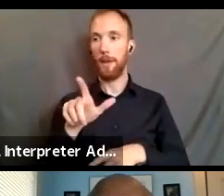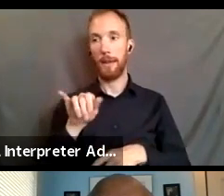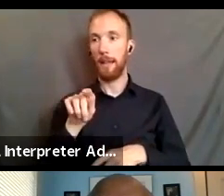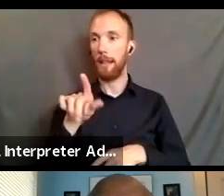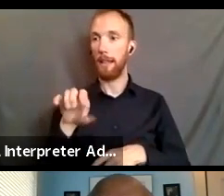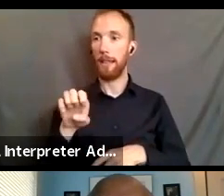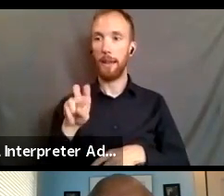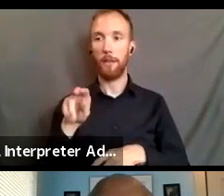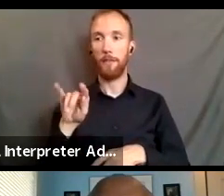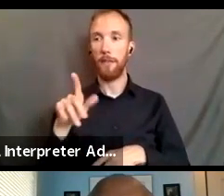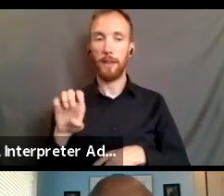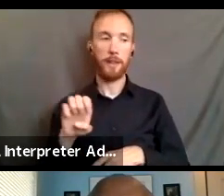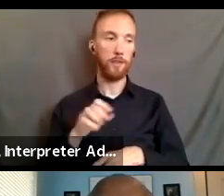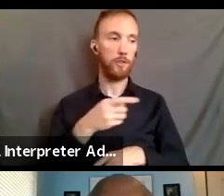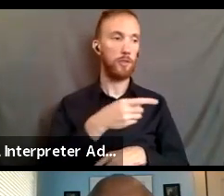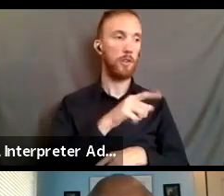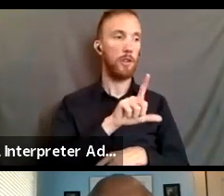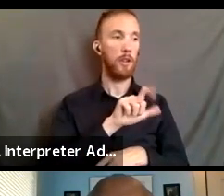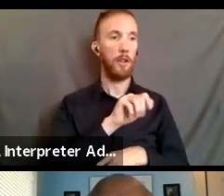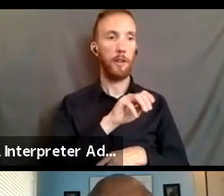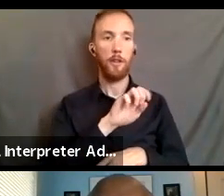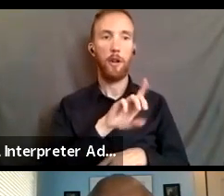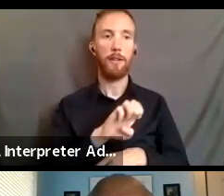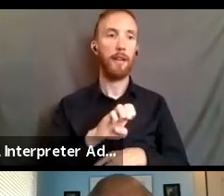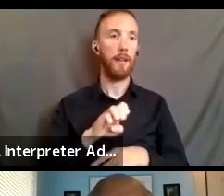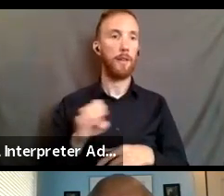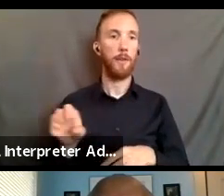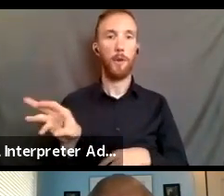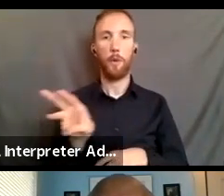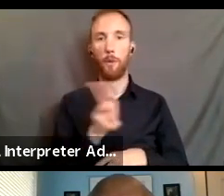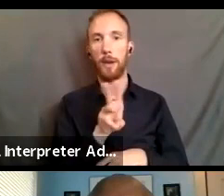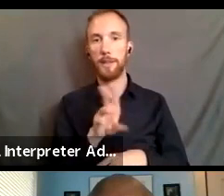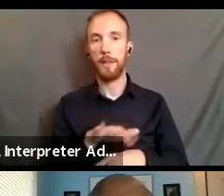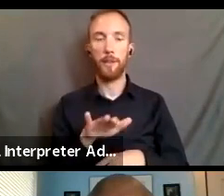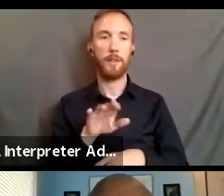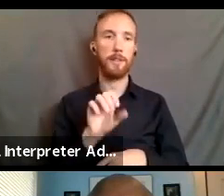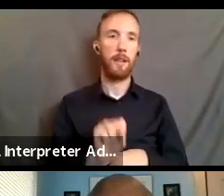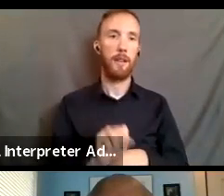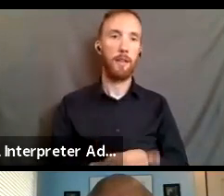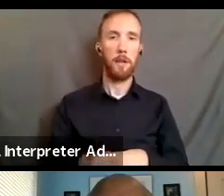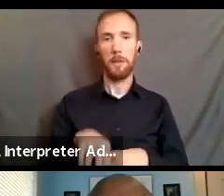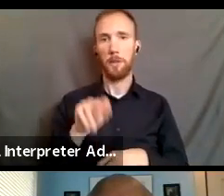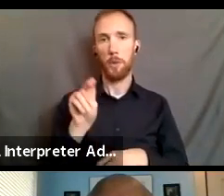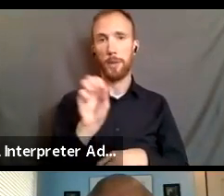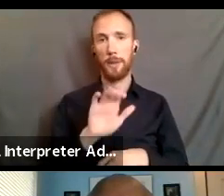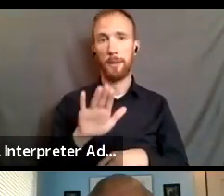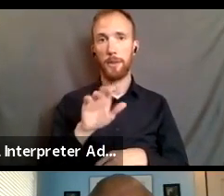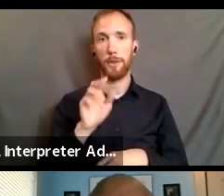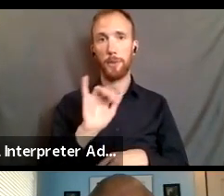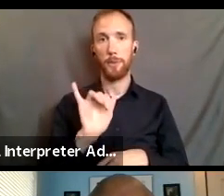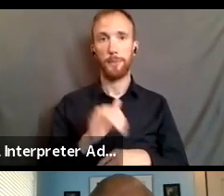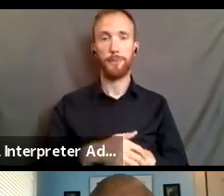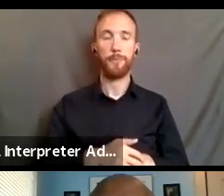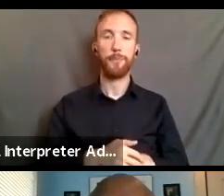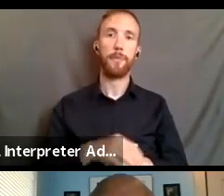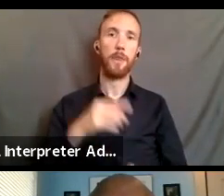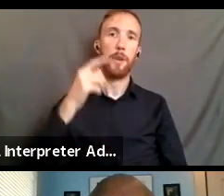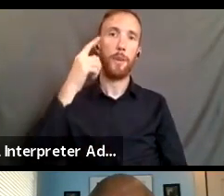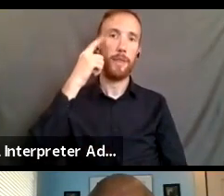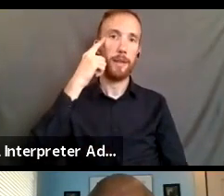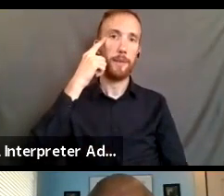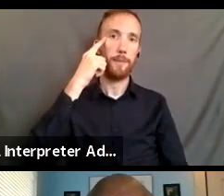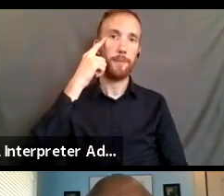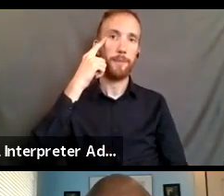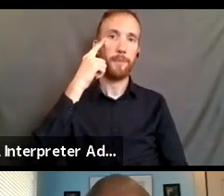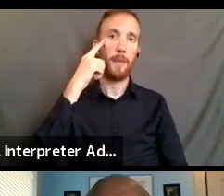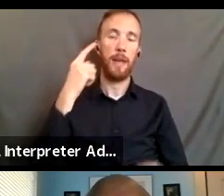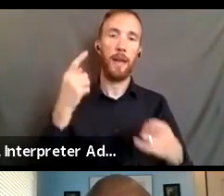in london there happens on the west side it happens in the south side and it happens on the north side as well right and so i think uh as